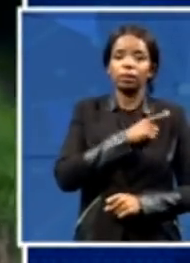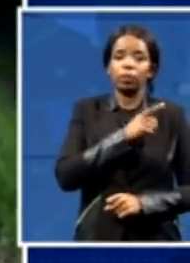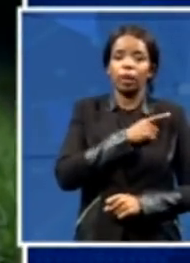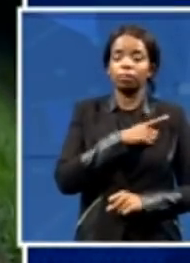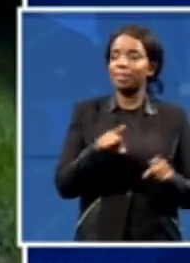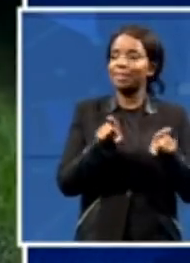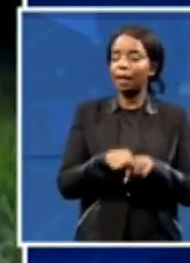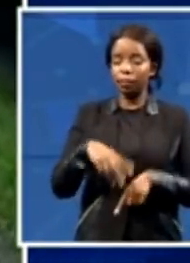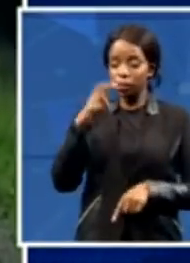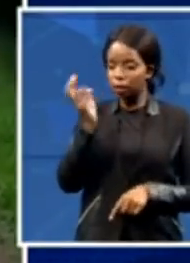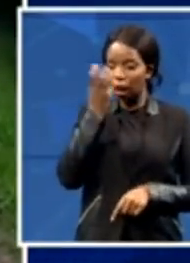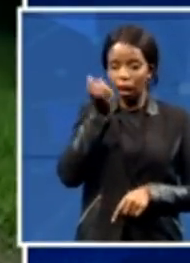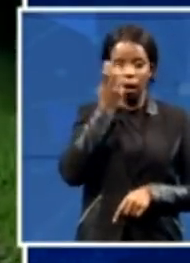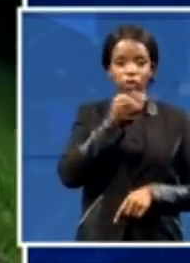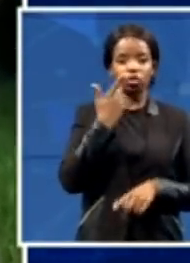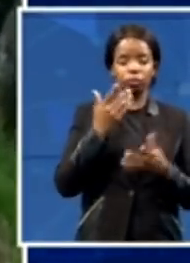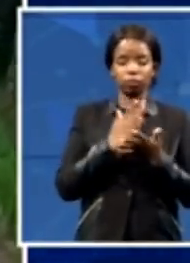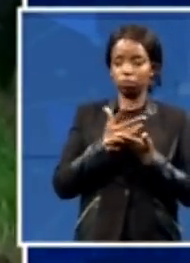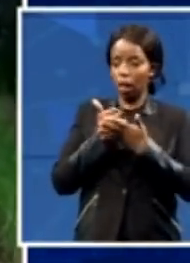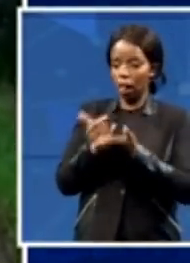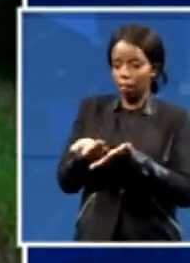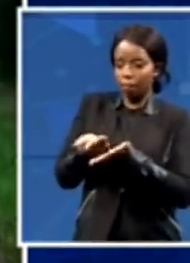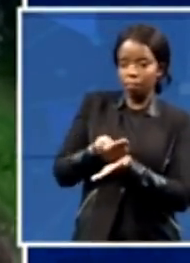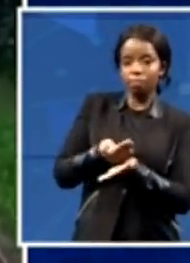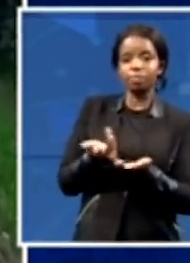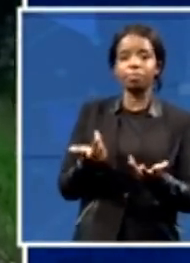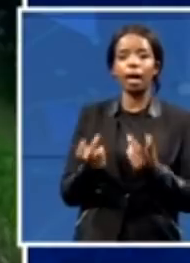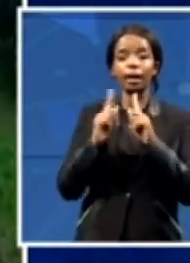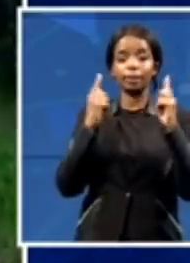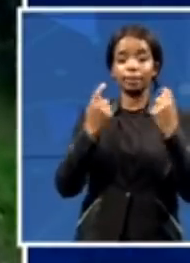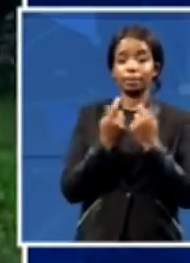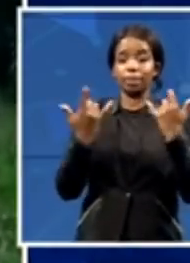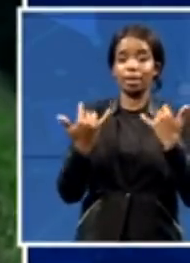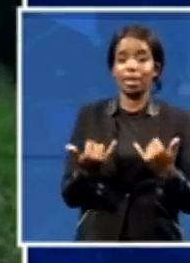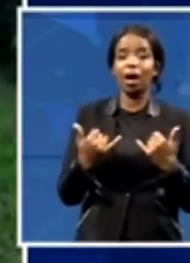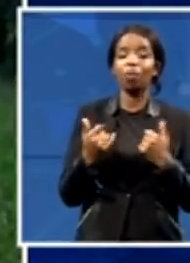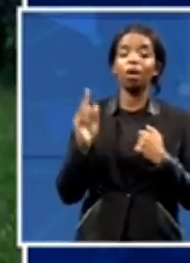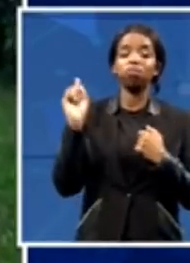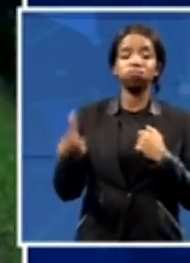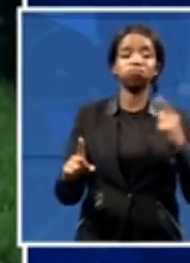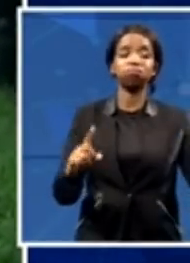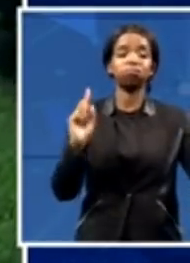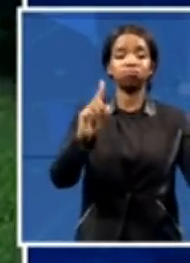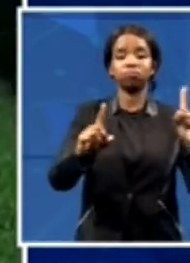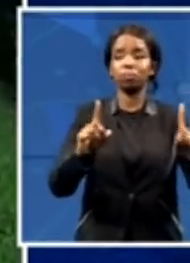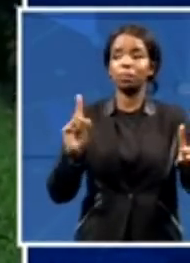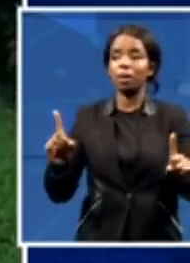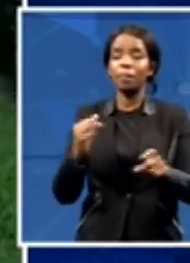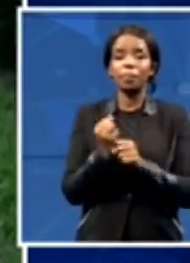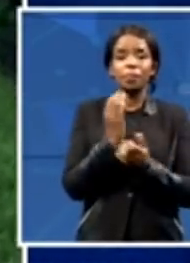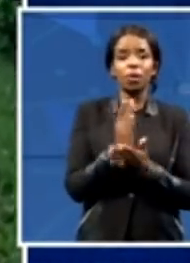currently working flat out to ensure that they do help those experiencing difficulties